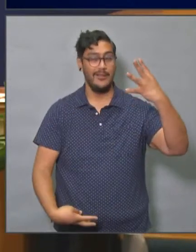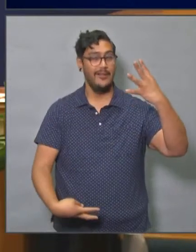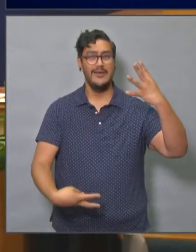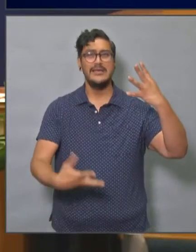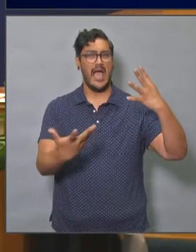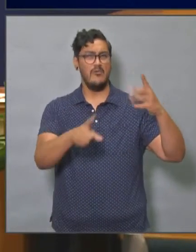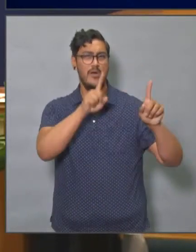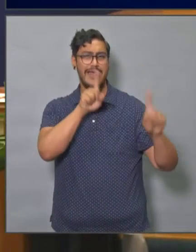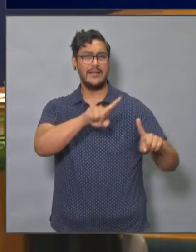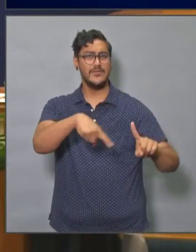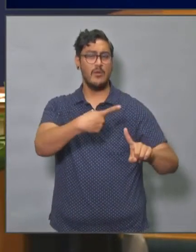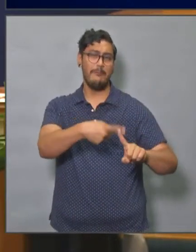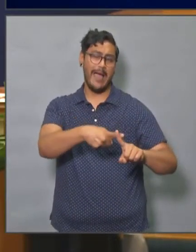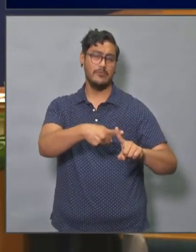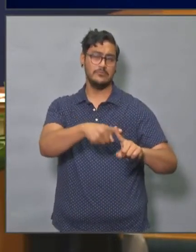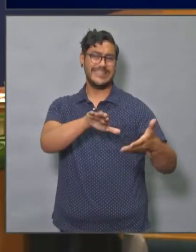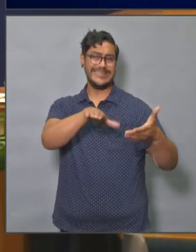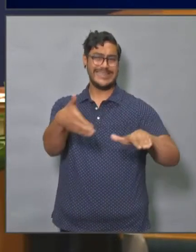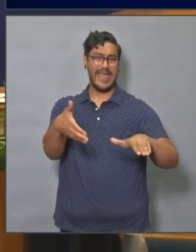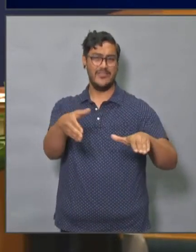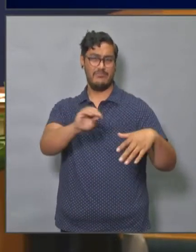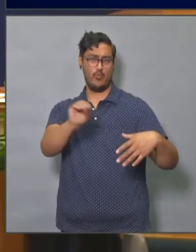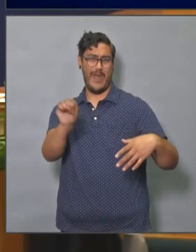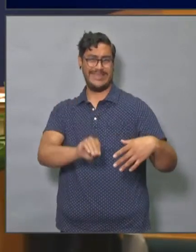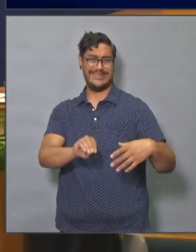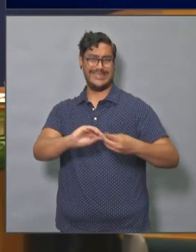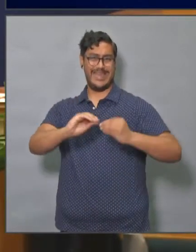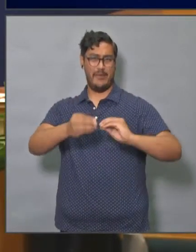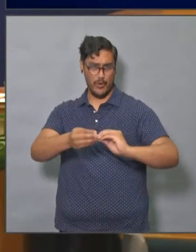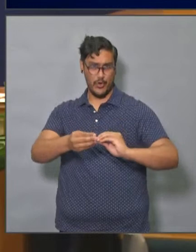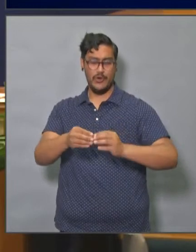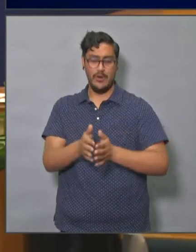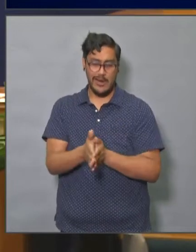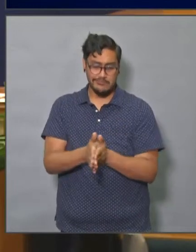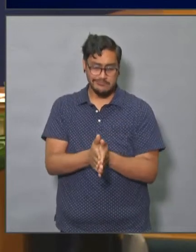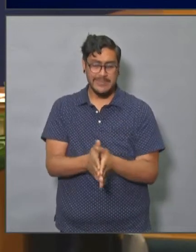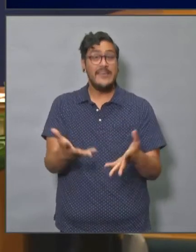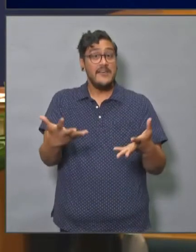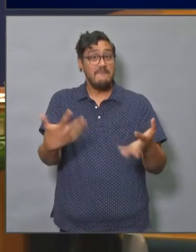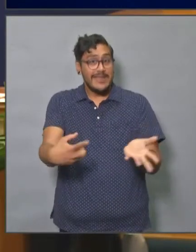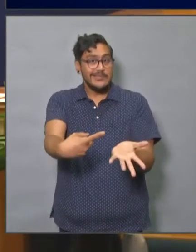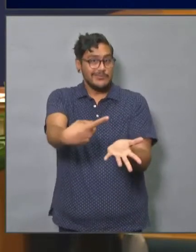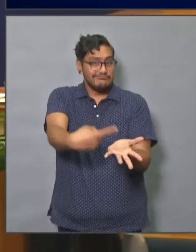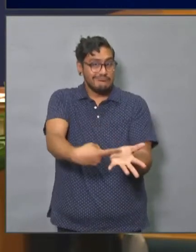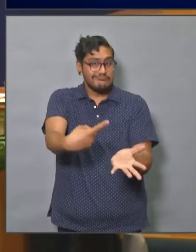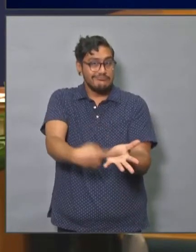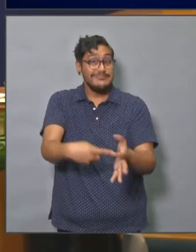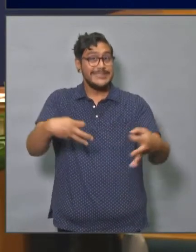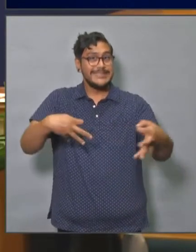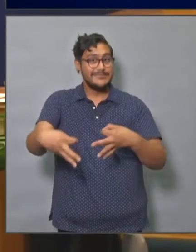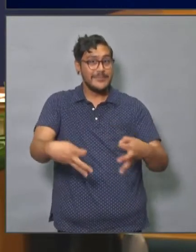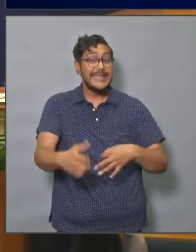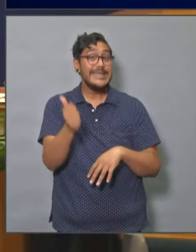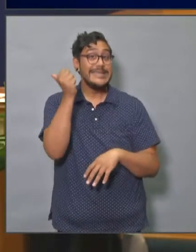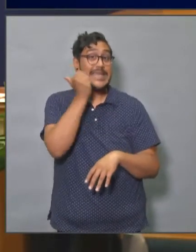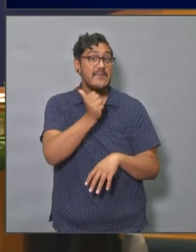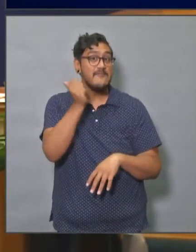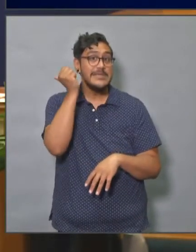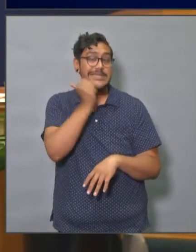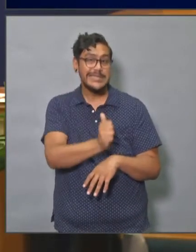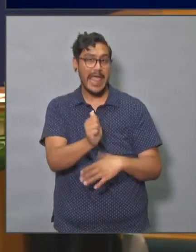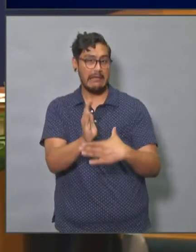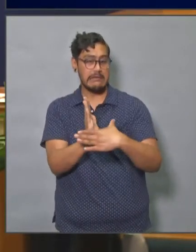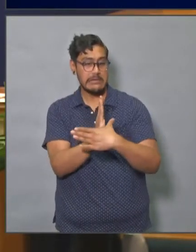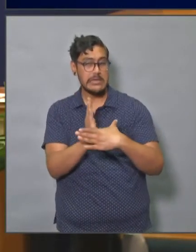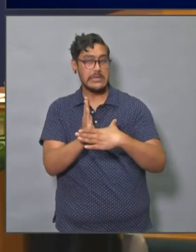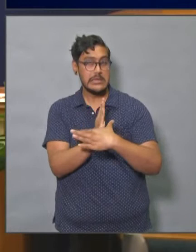death rate number. We did talk about the fact that the average daily death